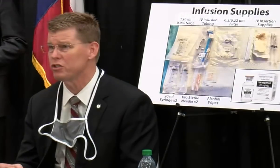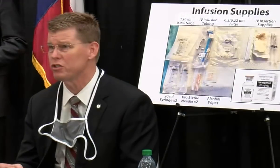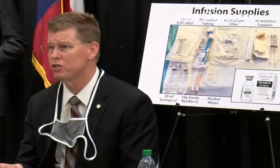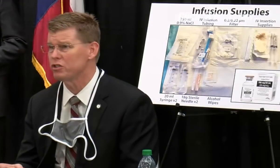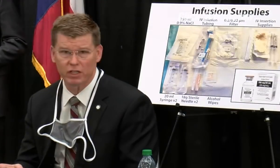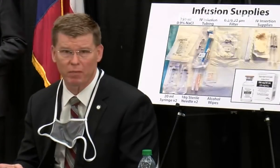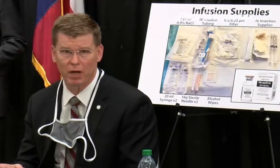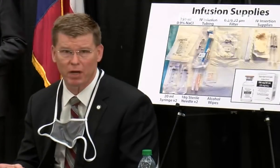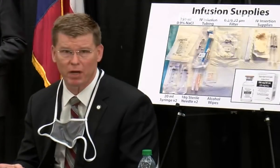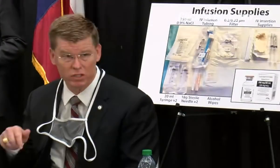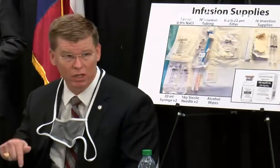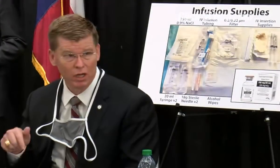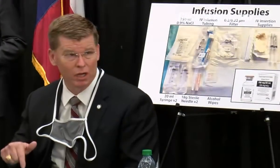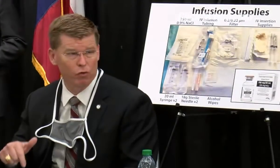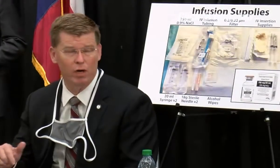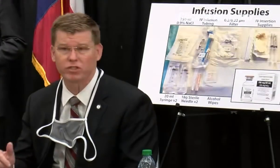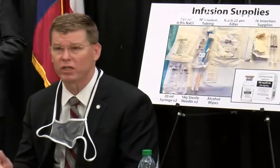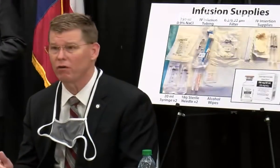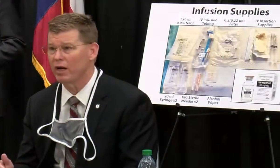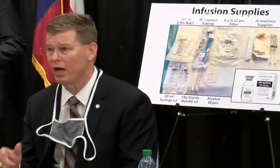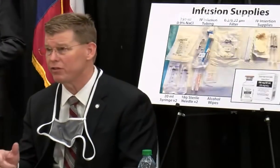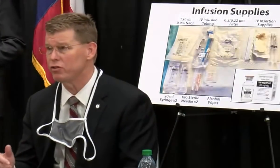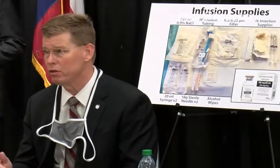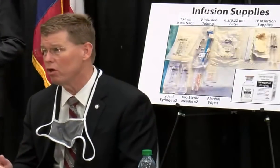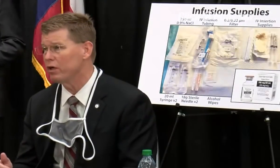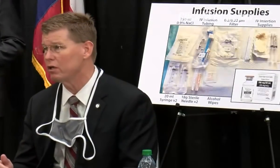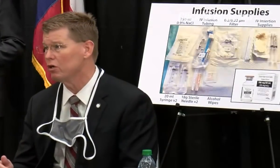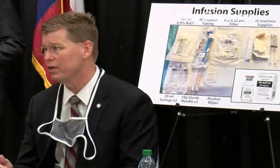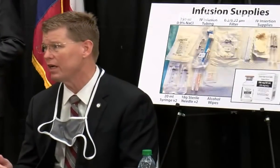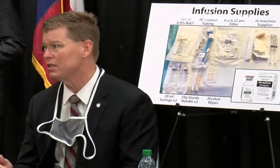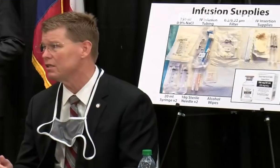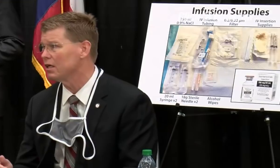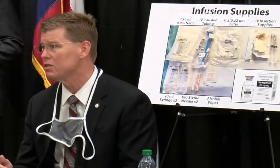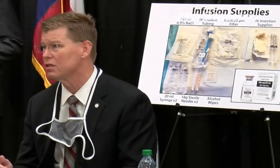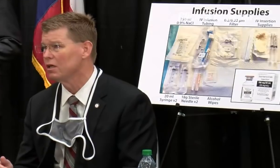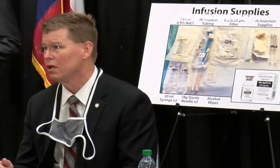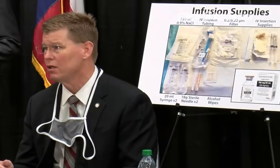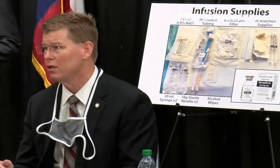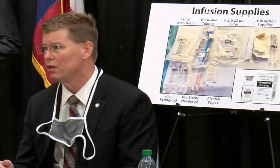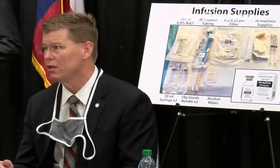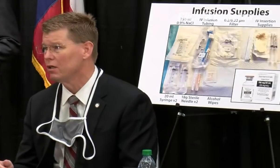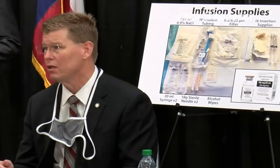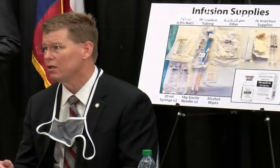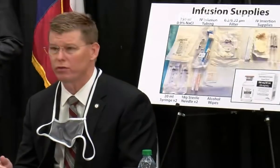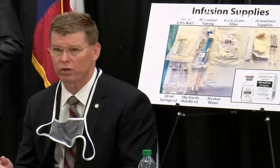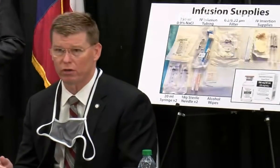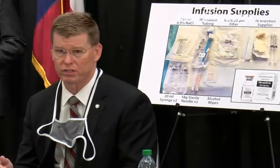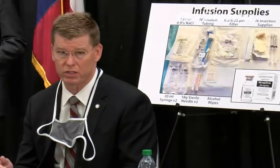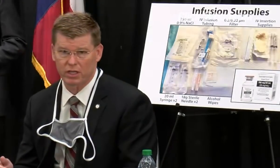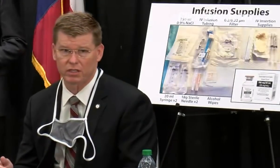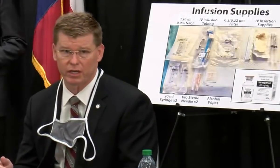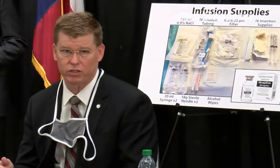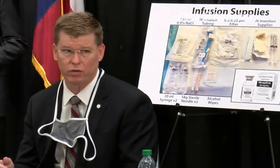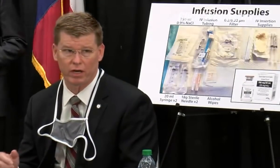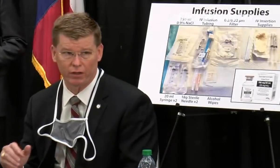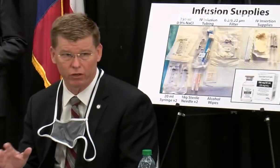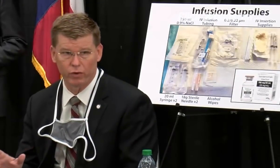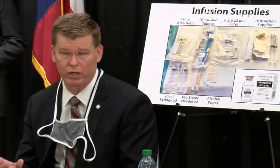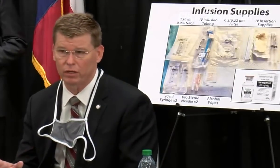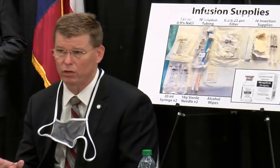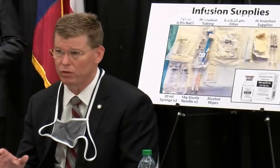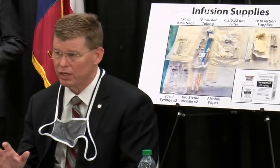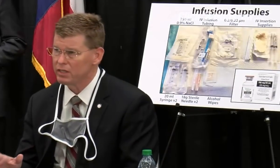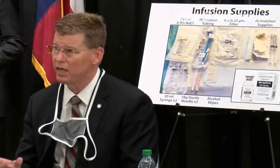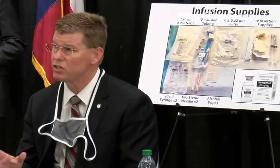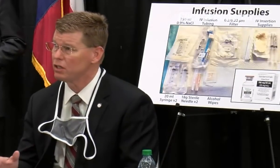locations within a 15-mile radius of where I'm sitting right now that you can go get a COVID-19 test. There's over 2,200 across the state of Texas right now that are